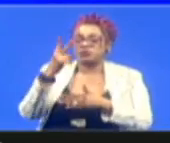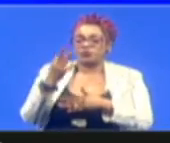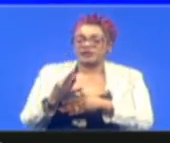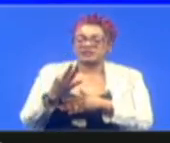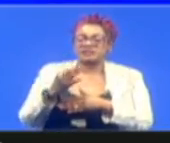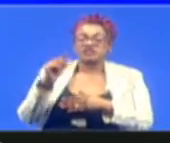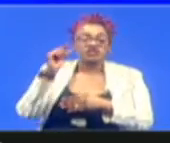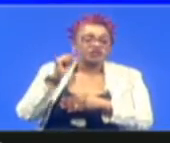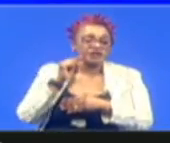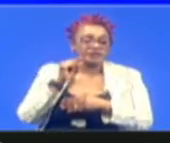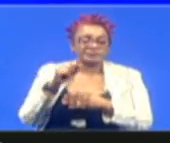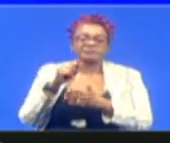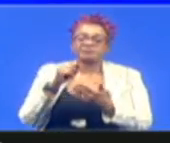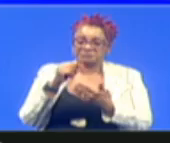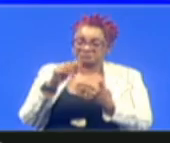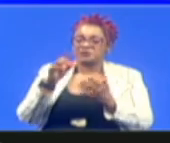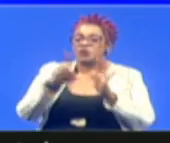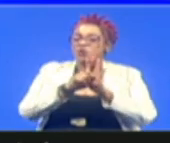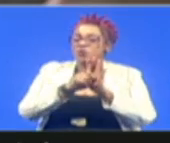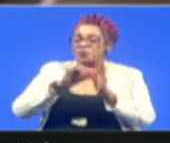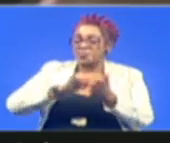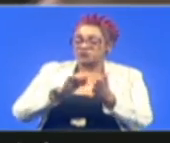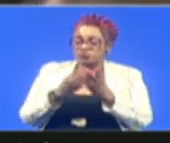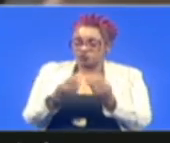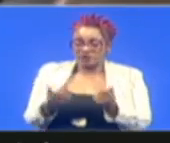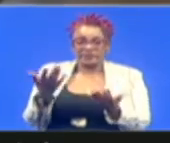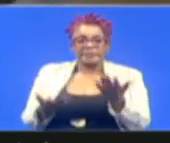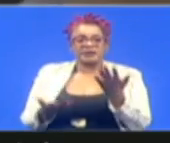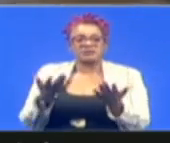gender principle, which was to solve the imbalance.